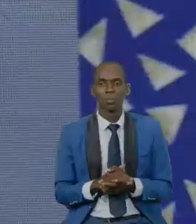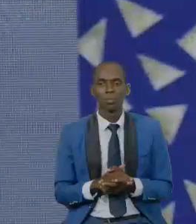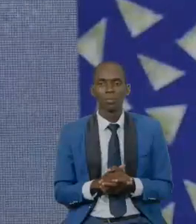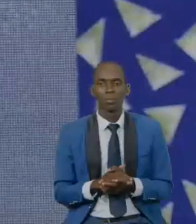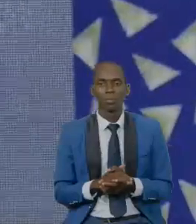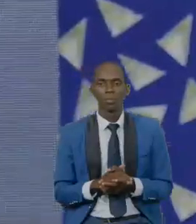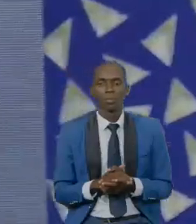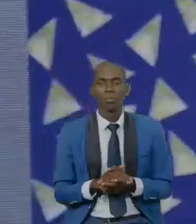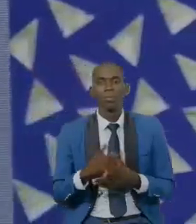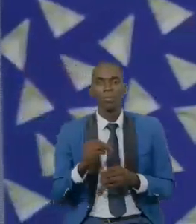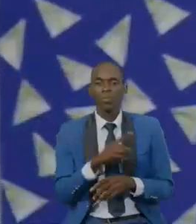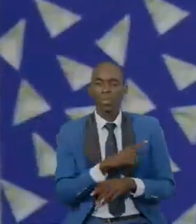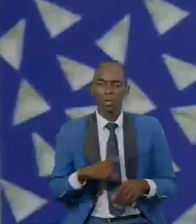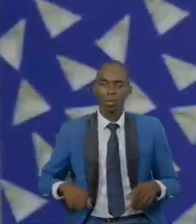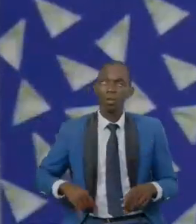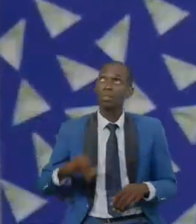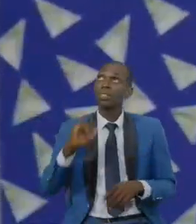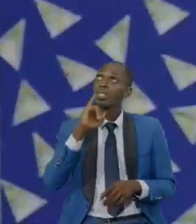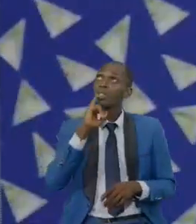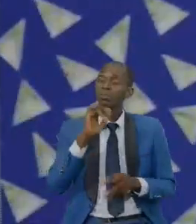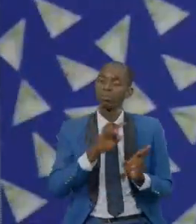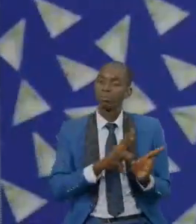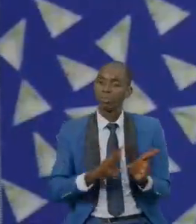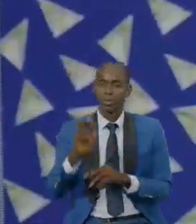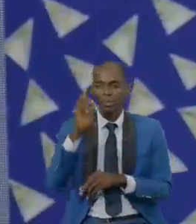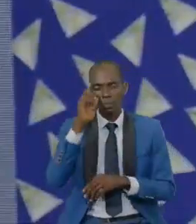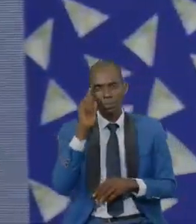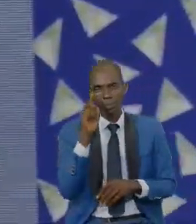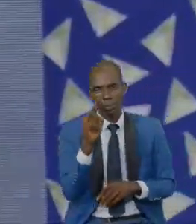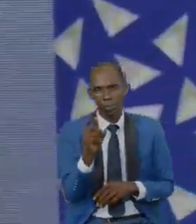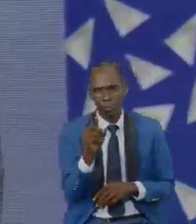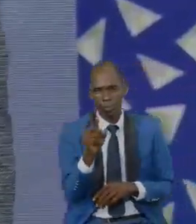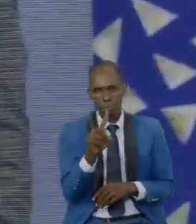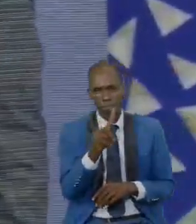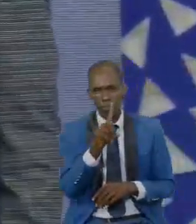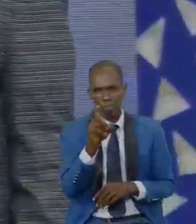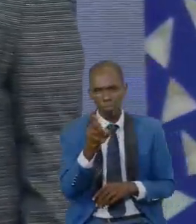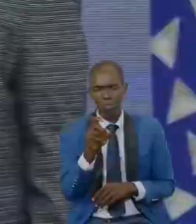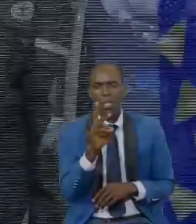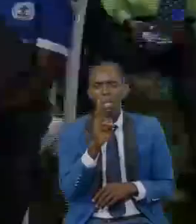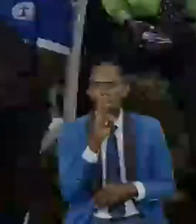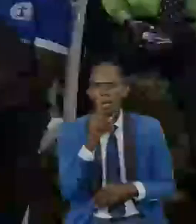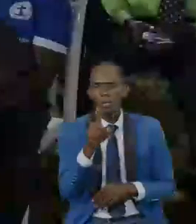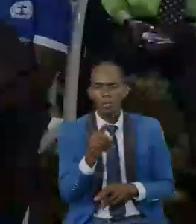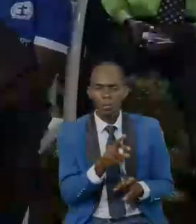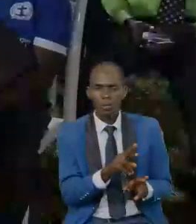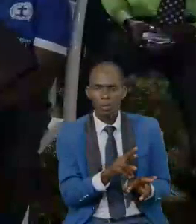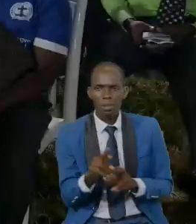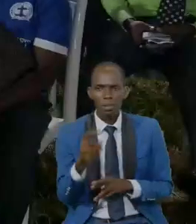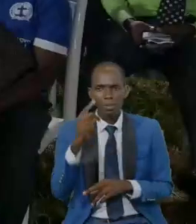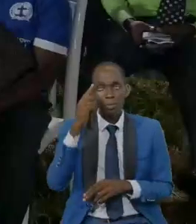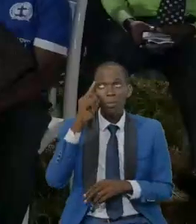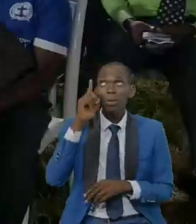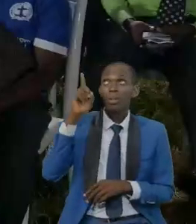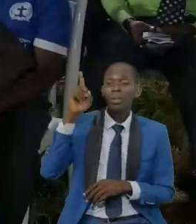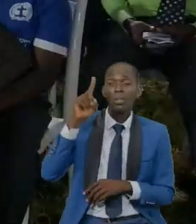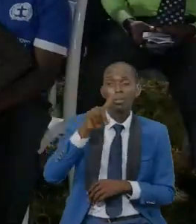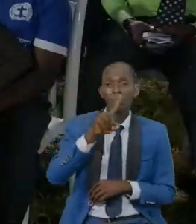The Lord is ready for you. Are you ready for him?